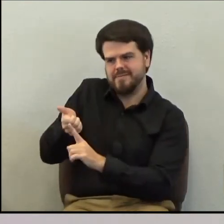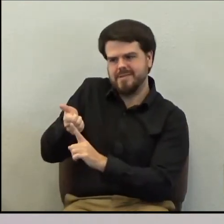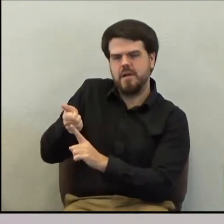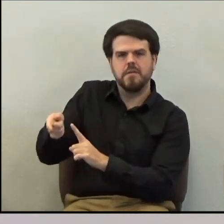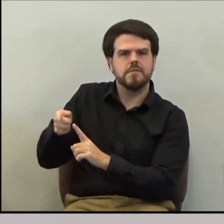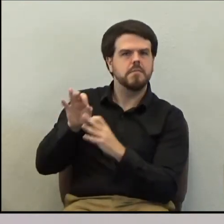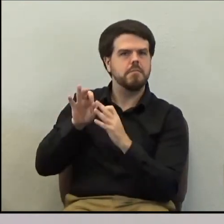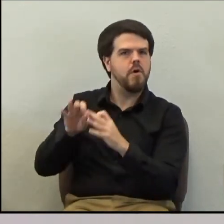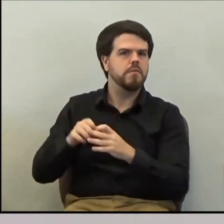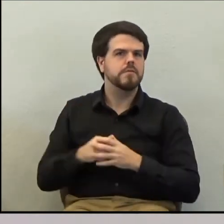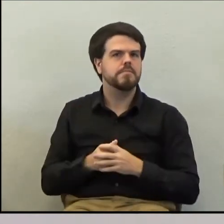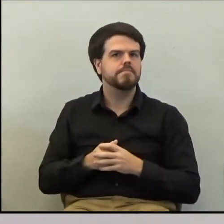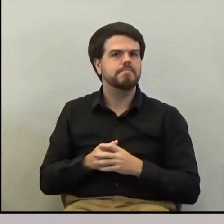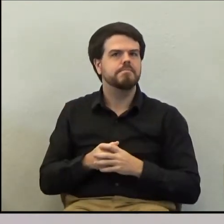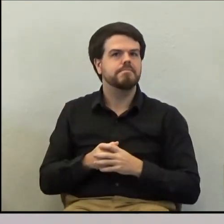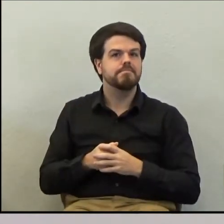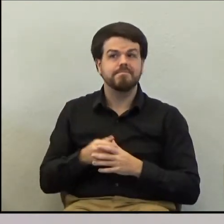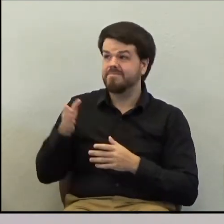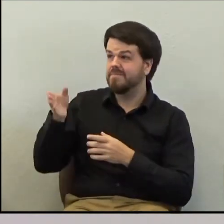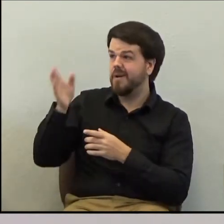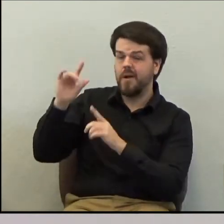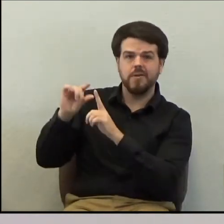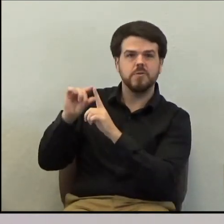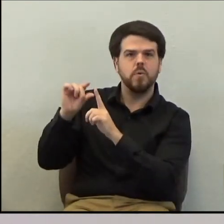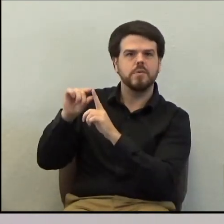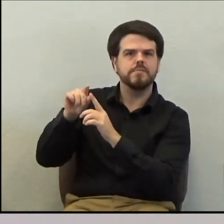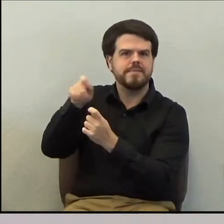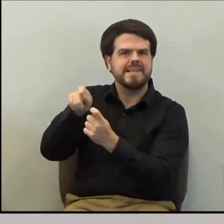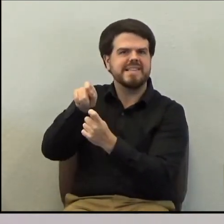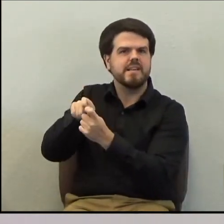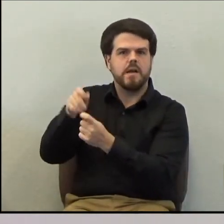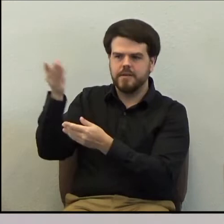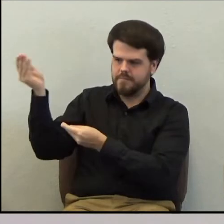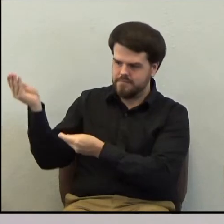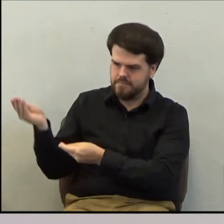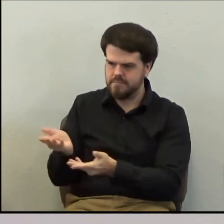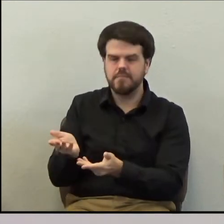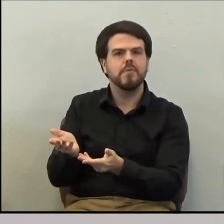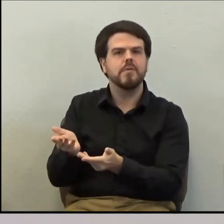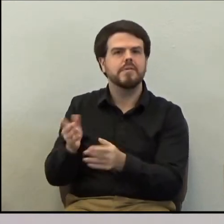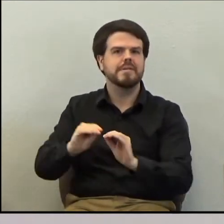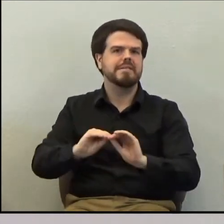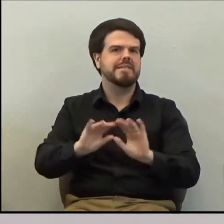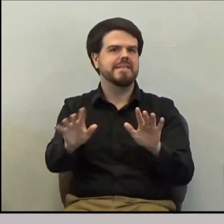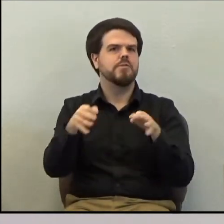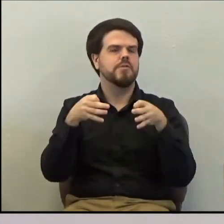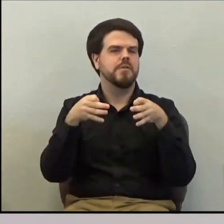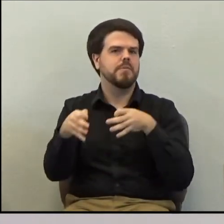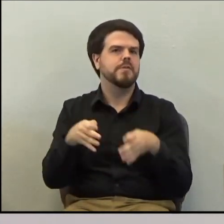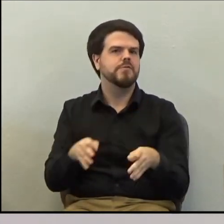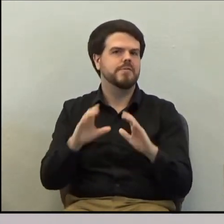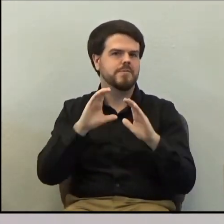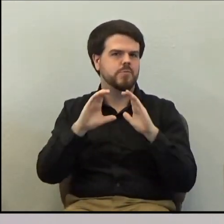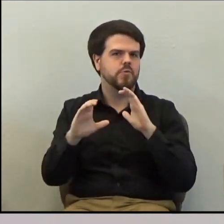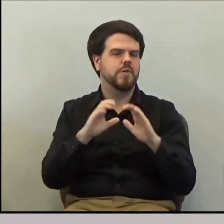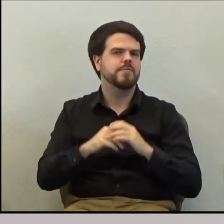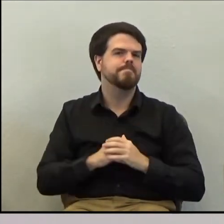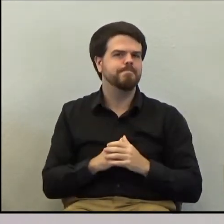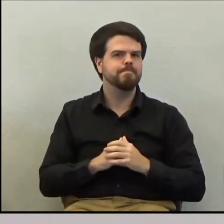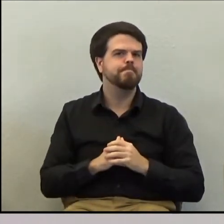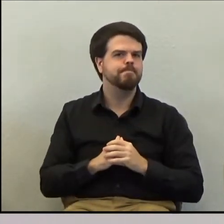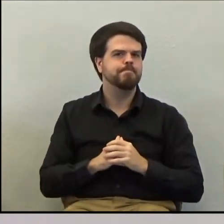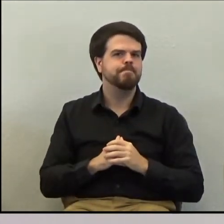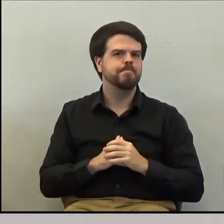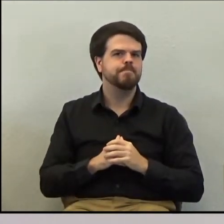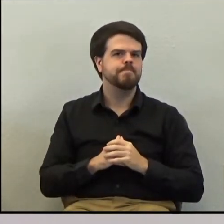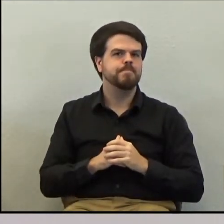because they are exactly what God has to say to us without error. It came to us